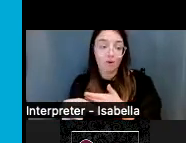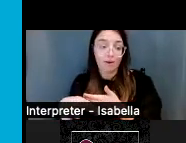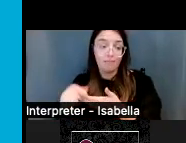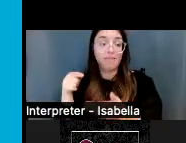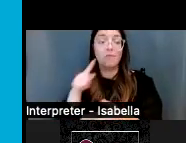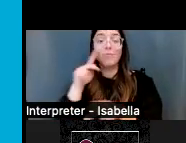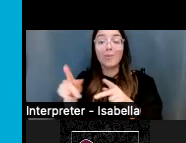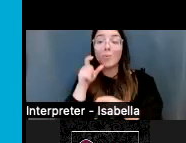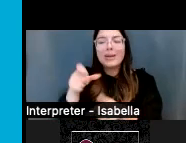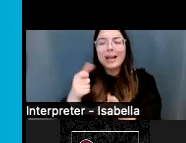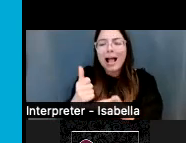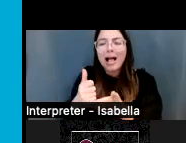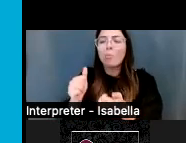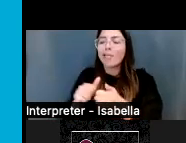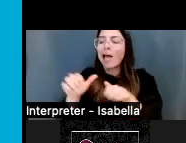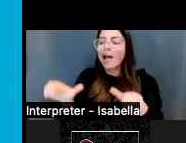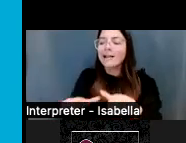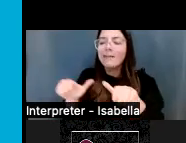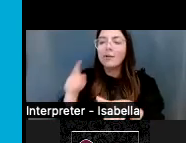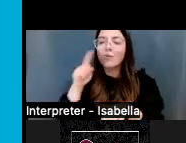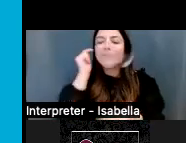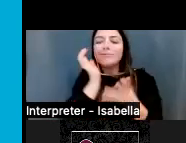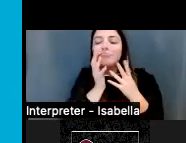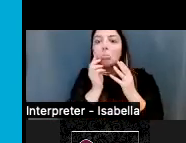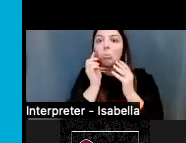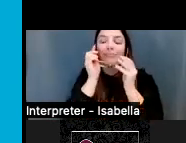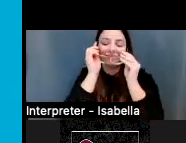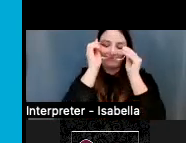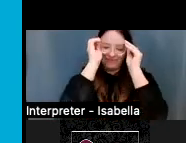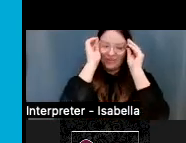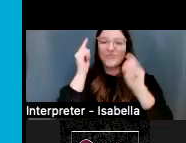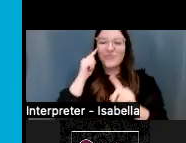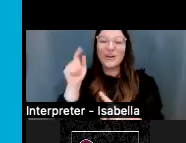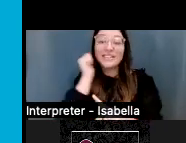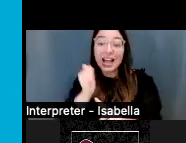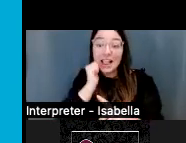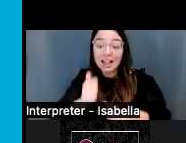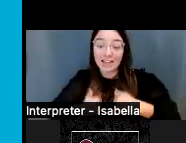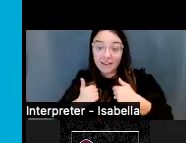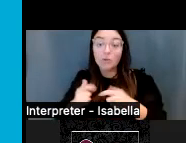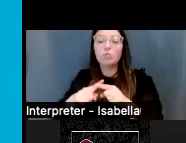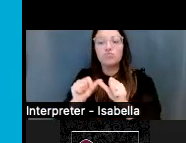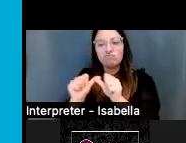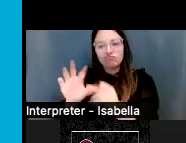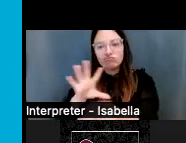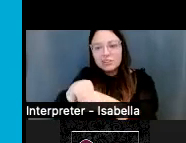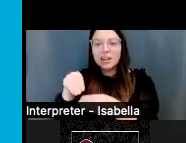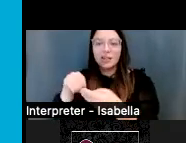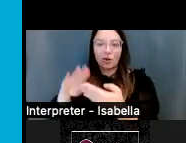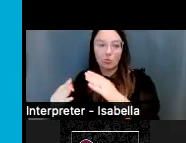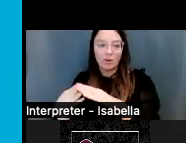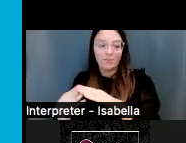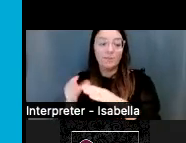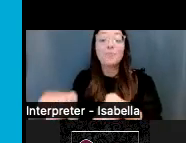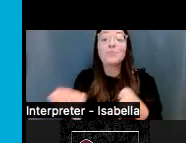of daily living in order to safely remain in the community. So, and the vocational rehabilitation program